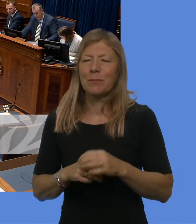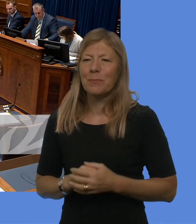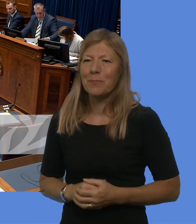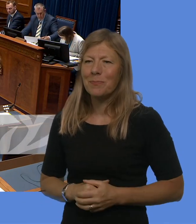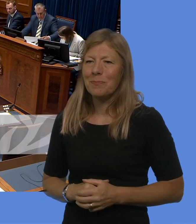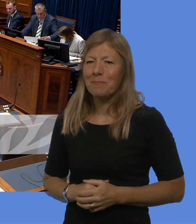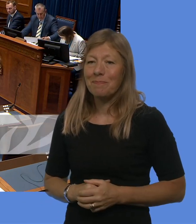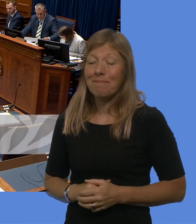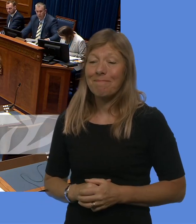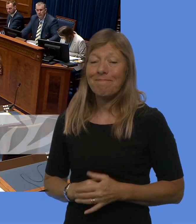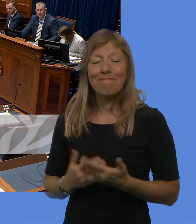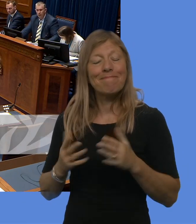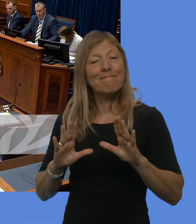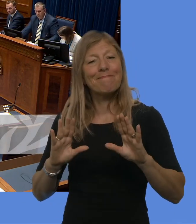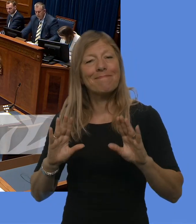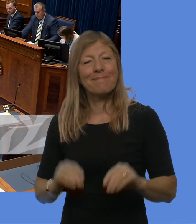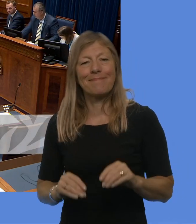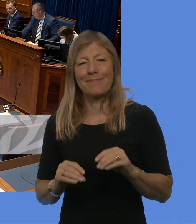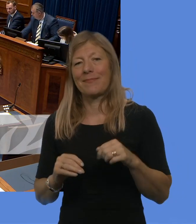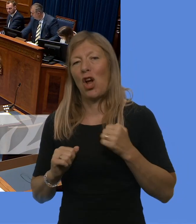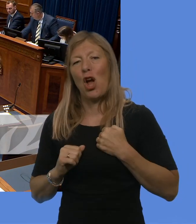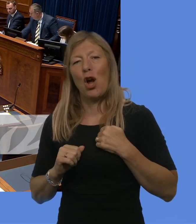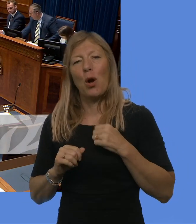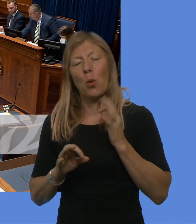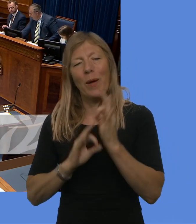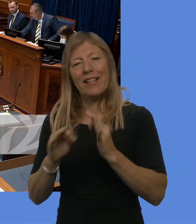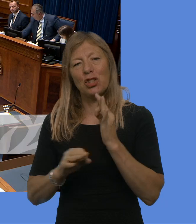so that brings to conclusion topical questions to the Minister.